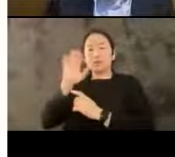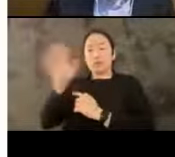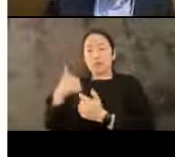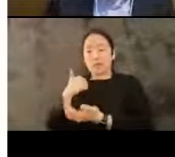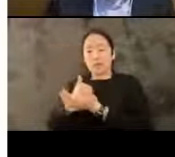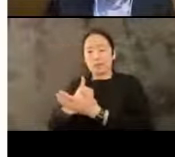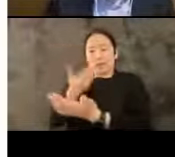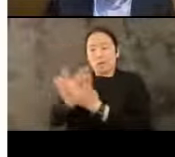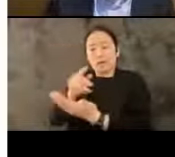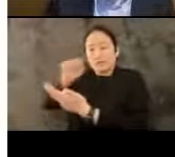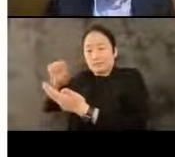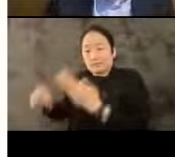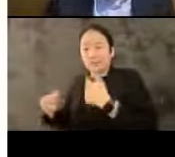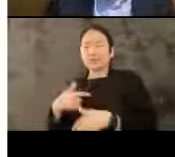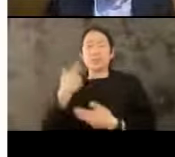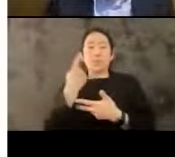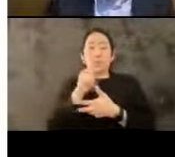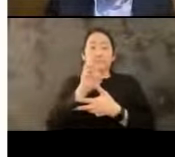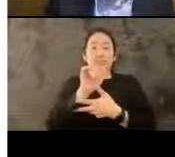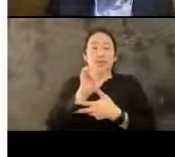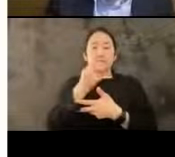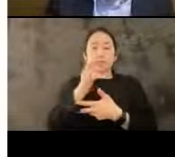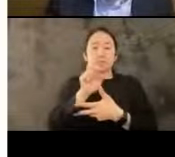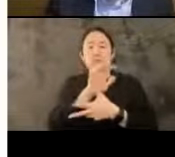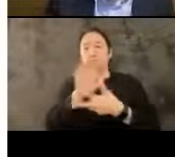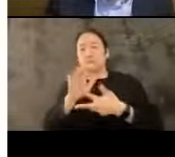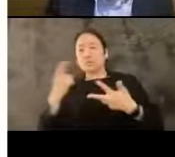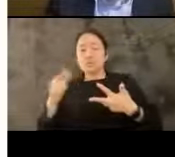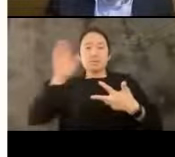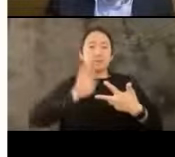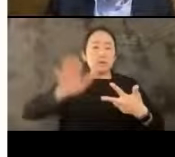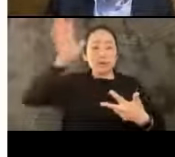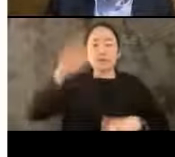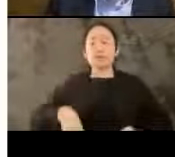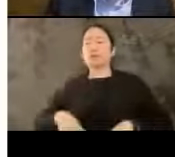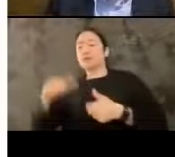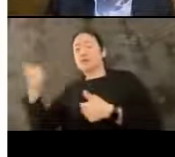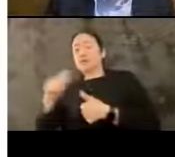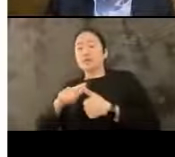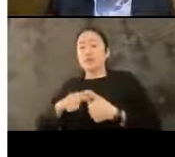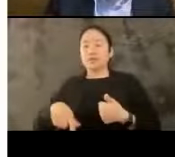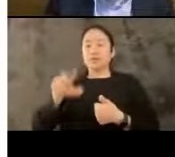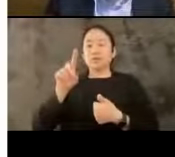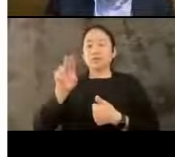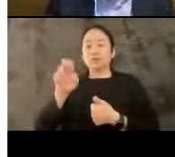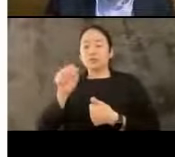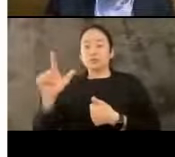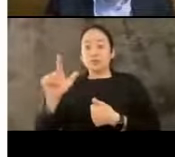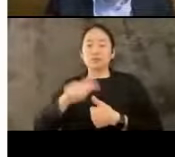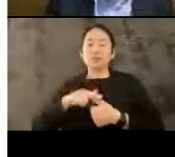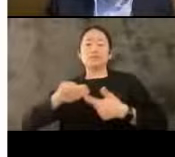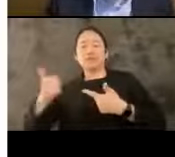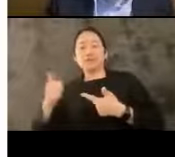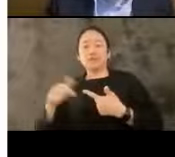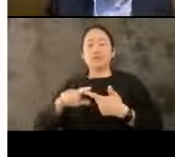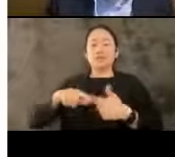one bus would go to Bay Shore, the next would go to Brown Deer, one bus would go to Drexel Town Square, the next would go to Ascension and Franklin. So we wanted